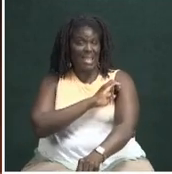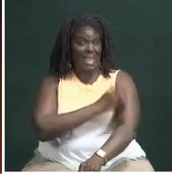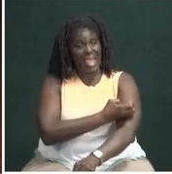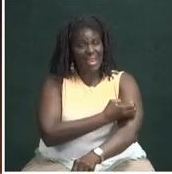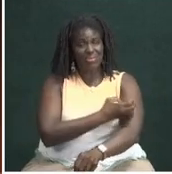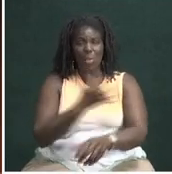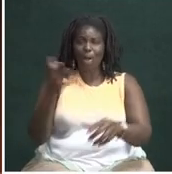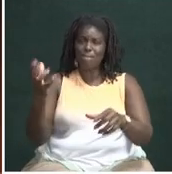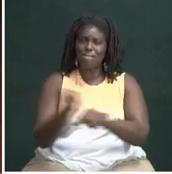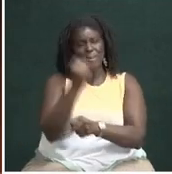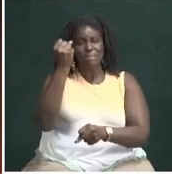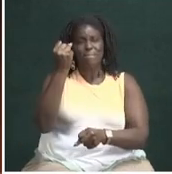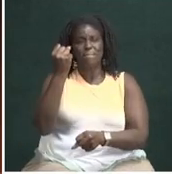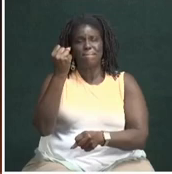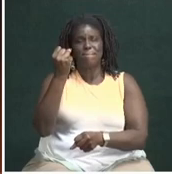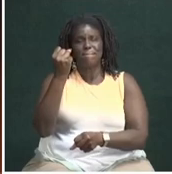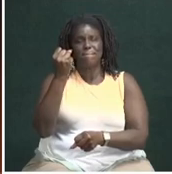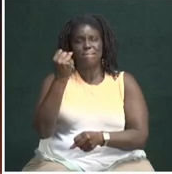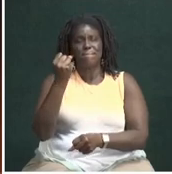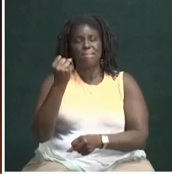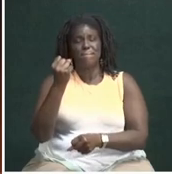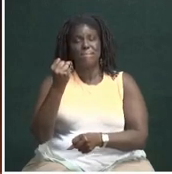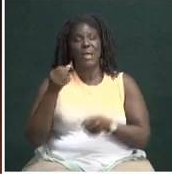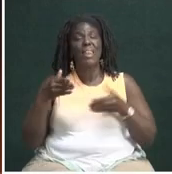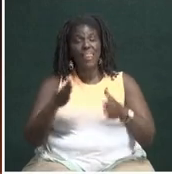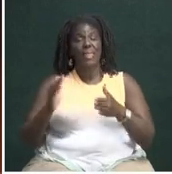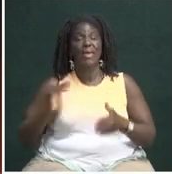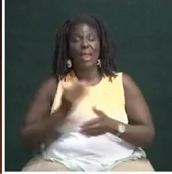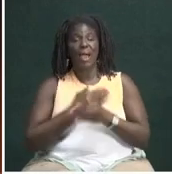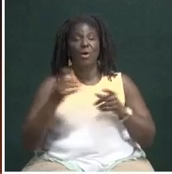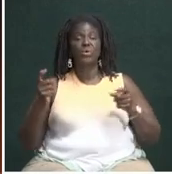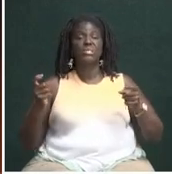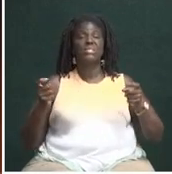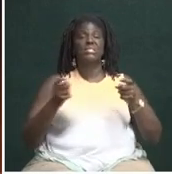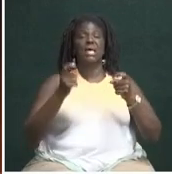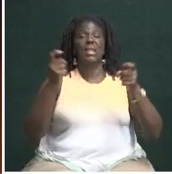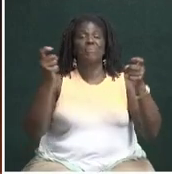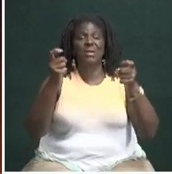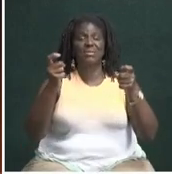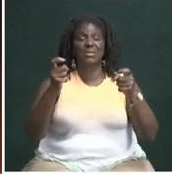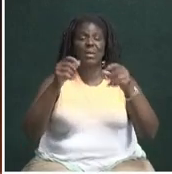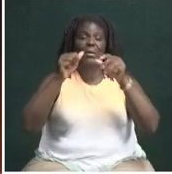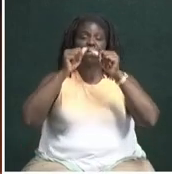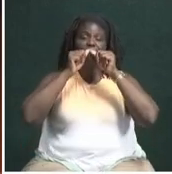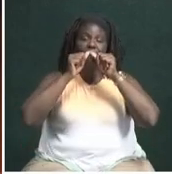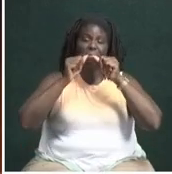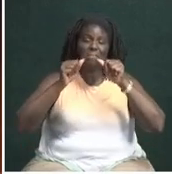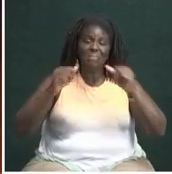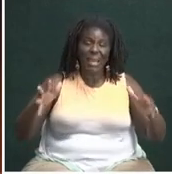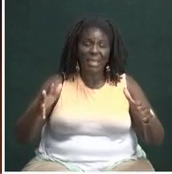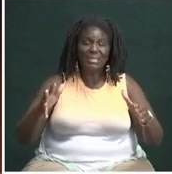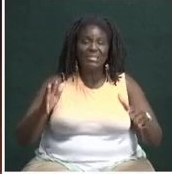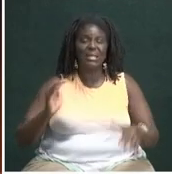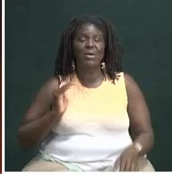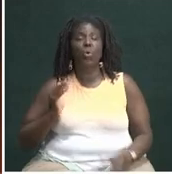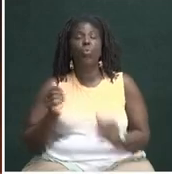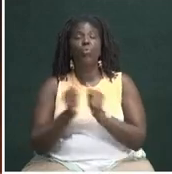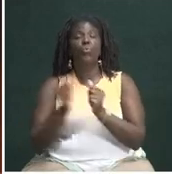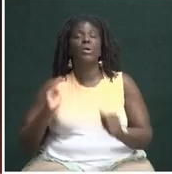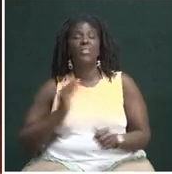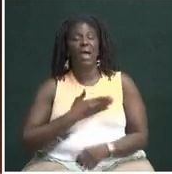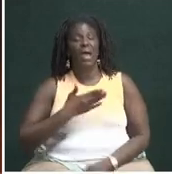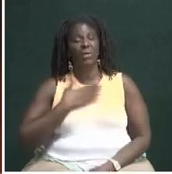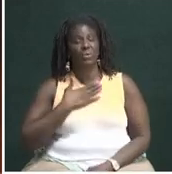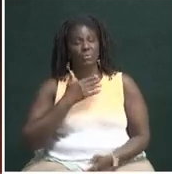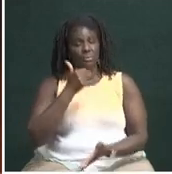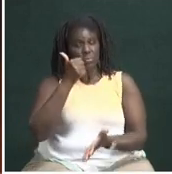of achievement. May our celebration be deeply blessed by this joy.